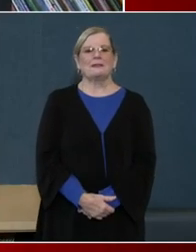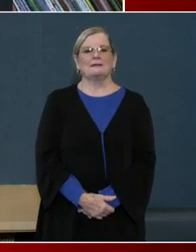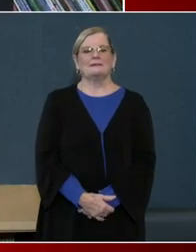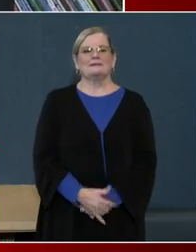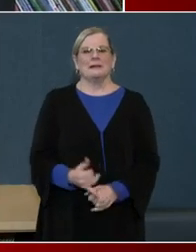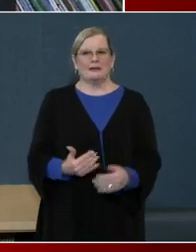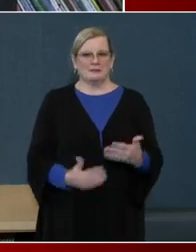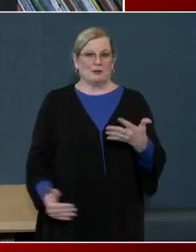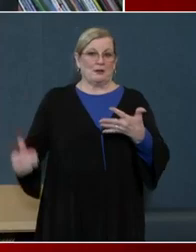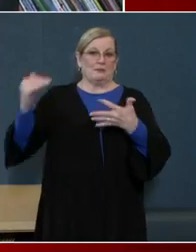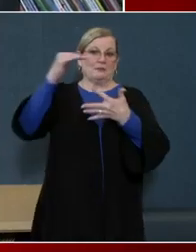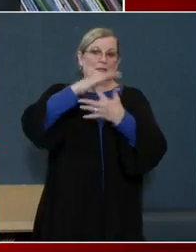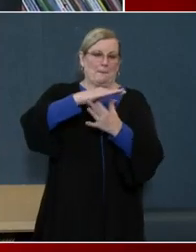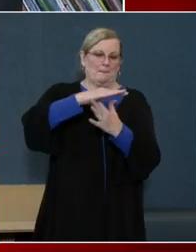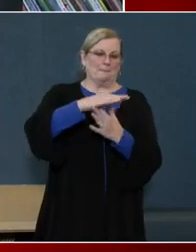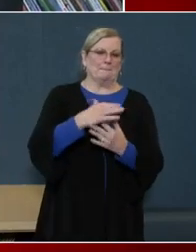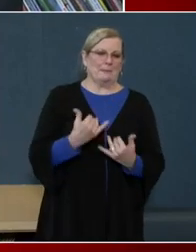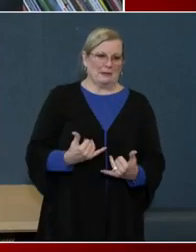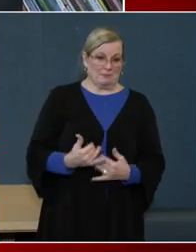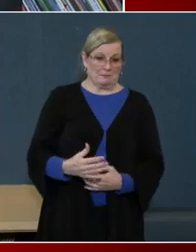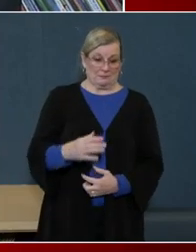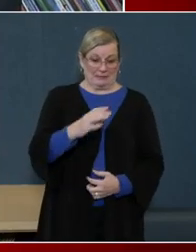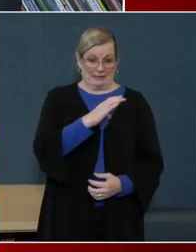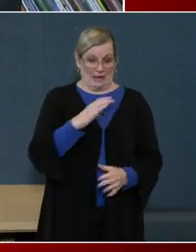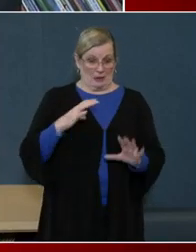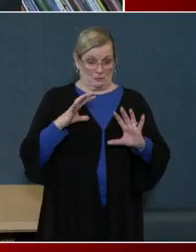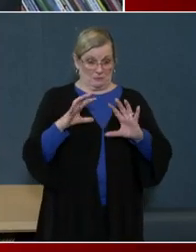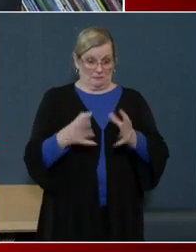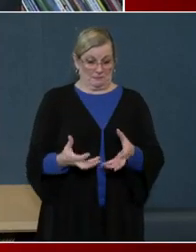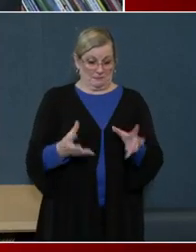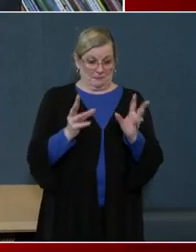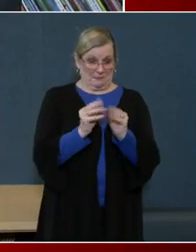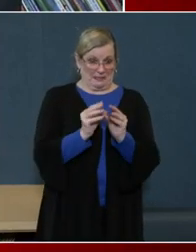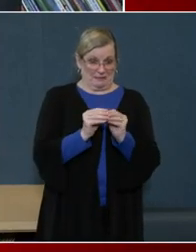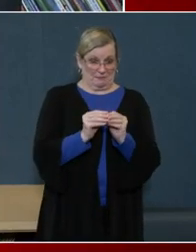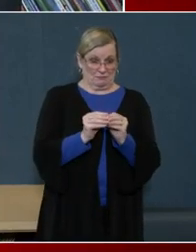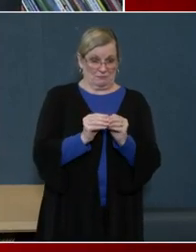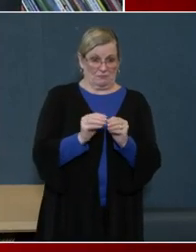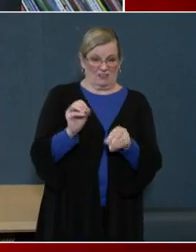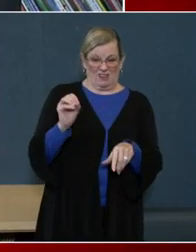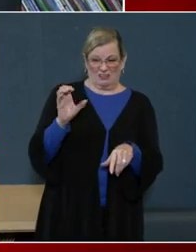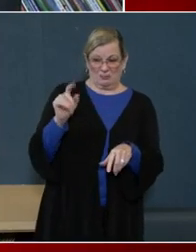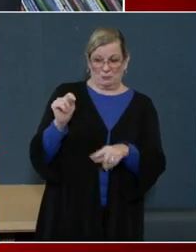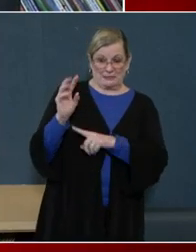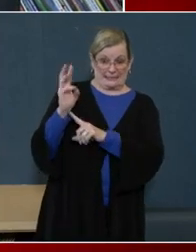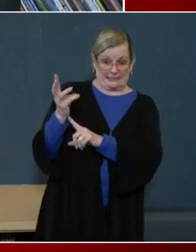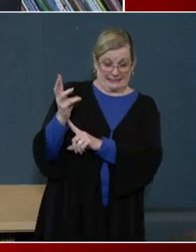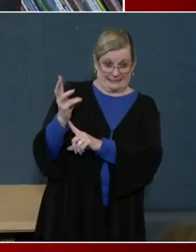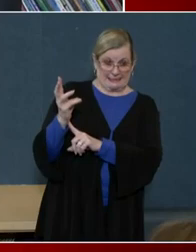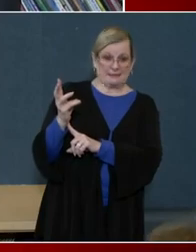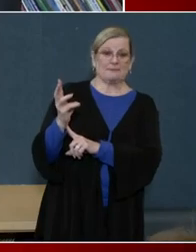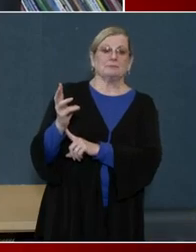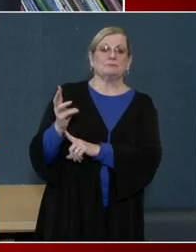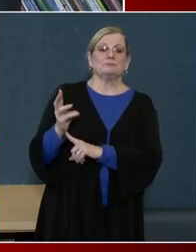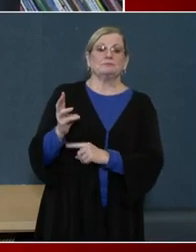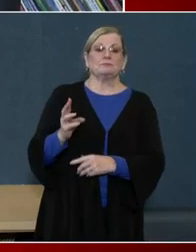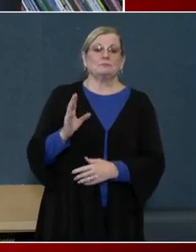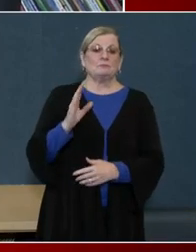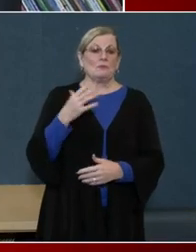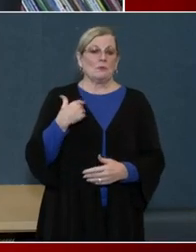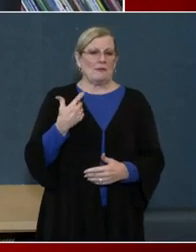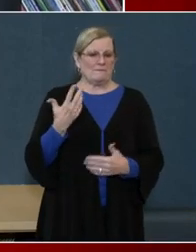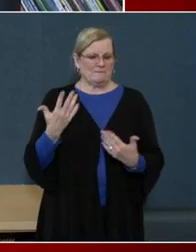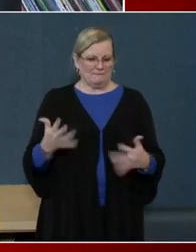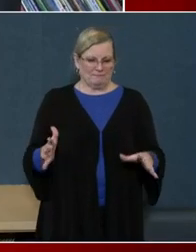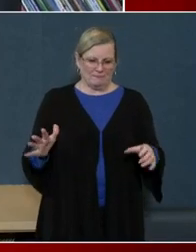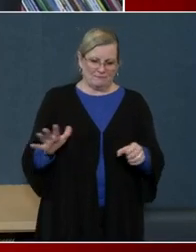the council is meeting tomorrow, October 6th, and we will begin at noon, beginning with the Committee of the Whole meeting. There are a